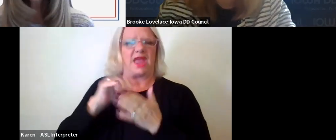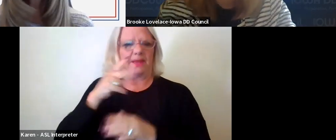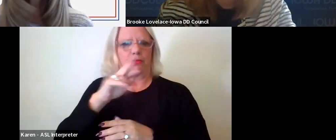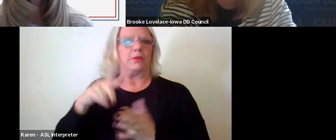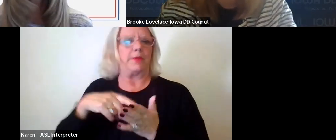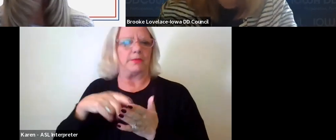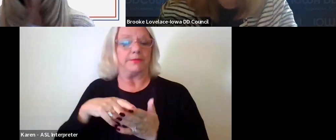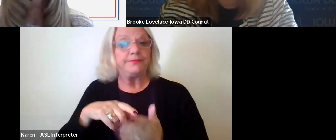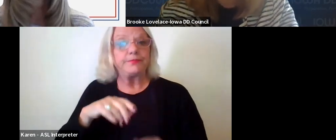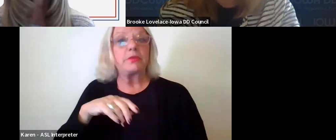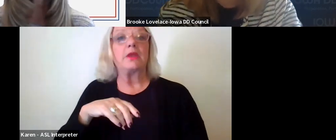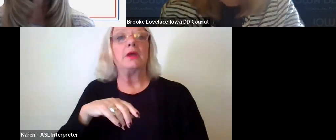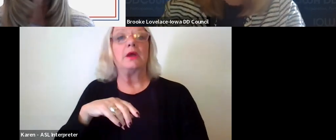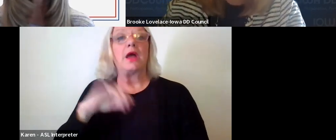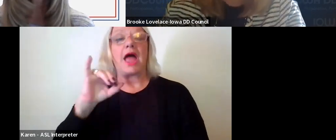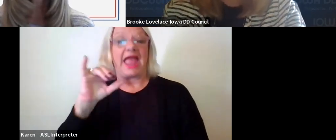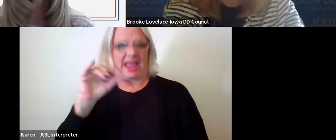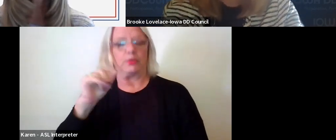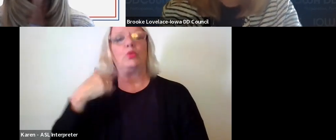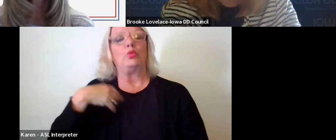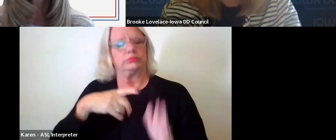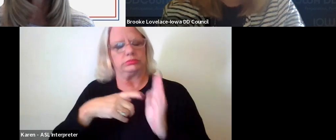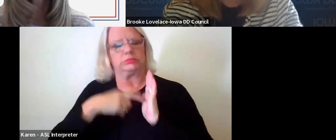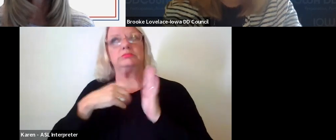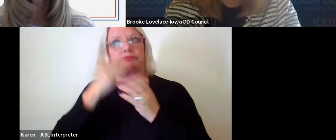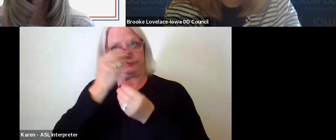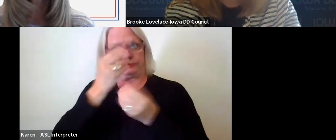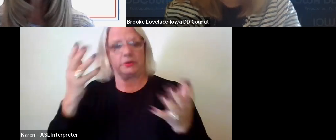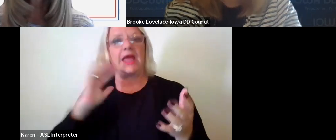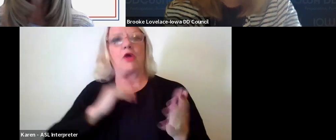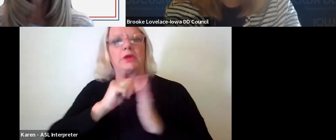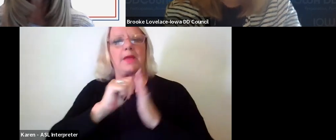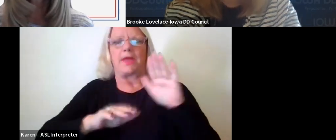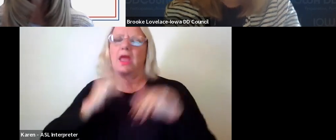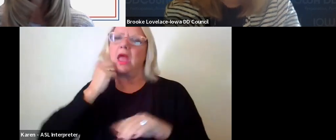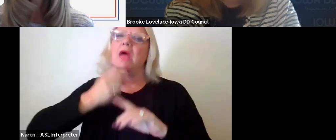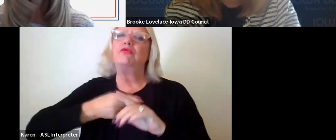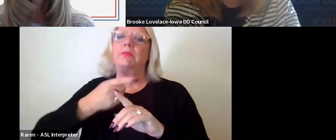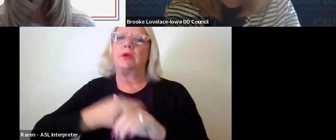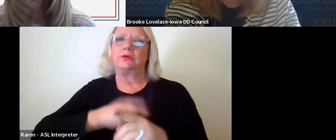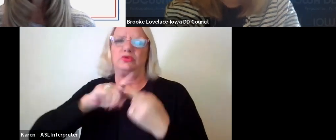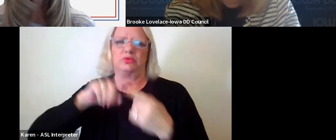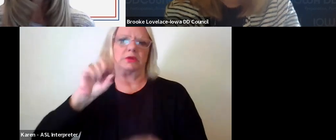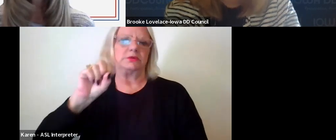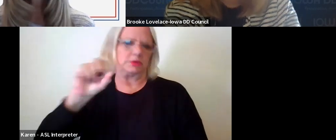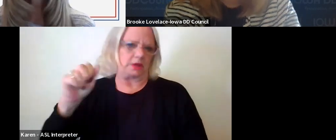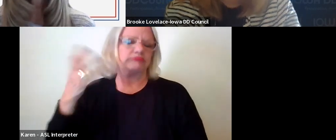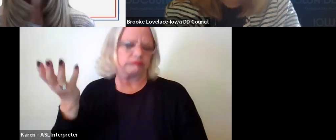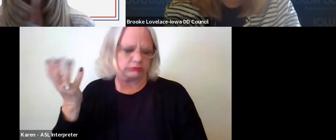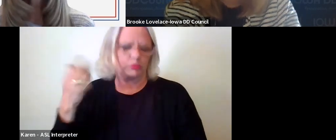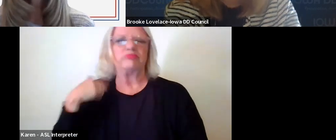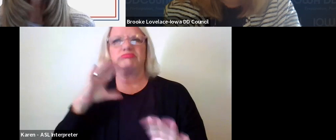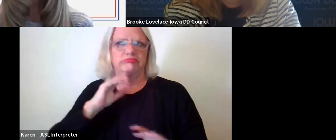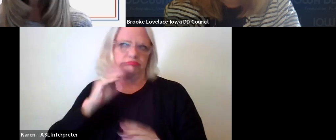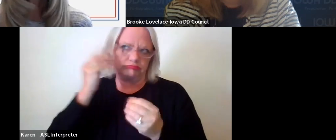are required to report account balances monthly to the Social Security Administration. So we do that. And then one of the